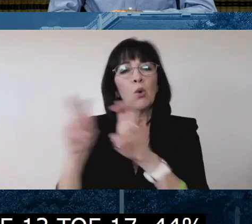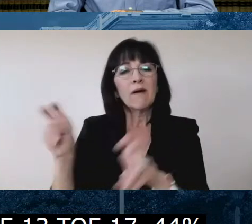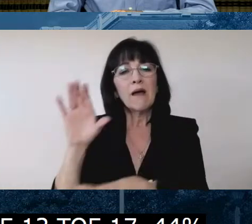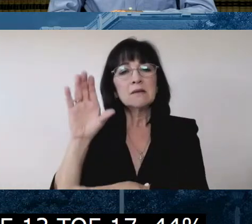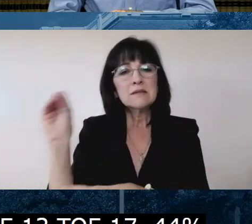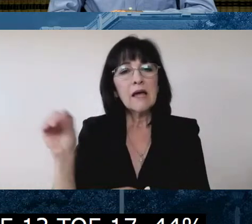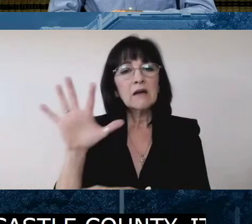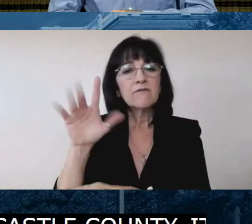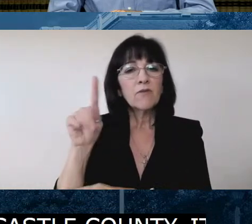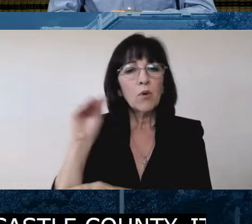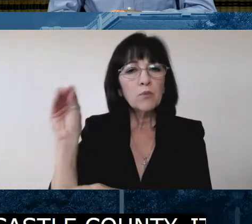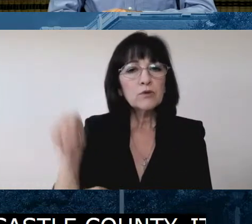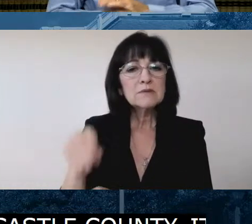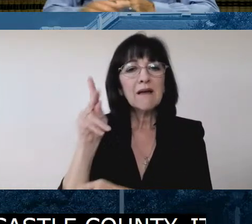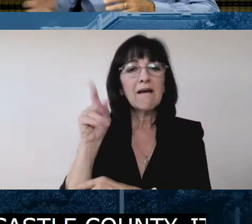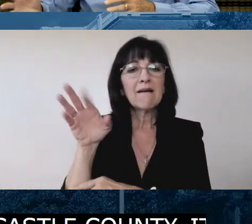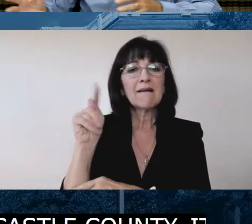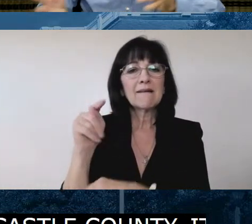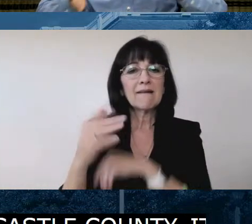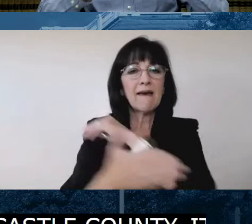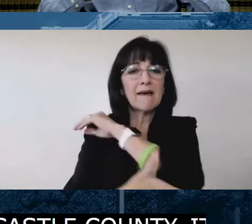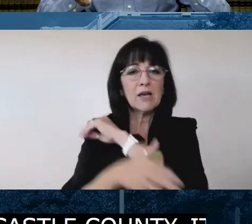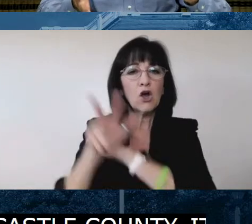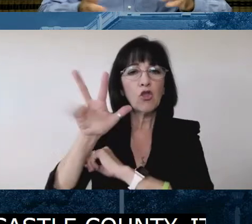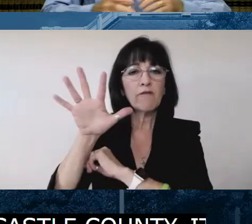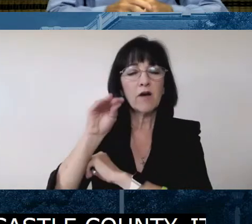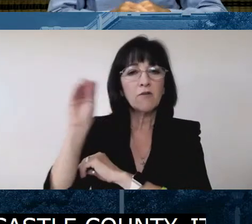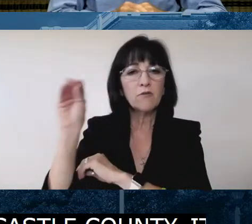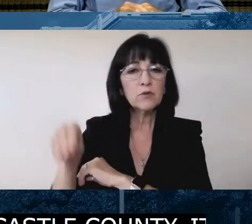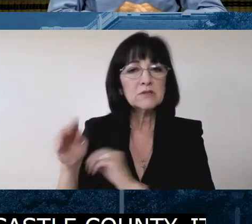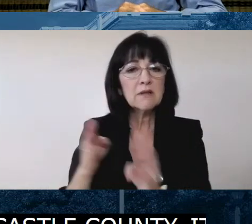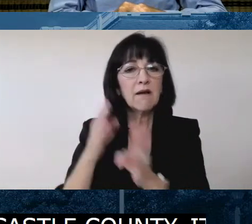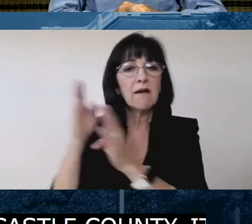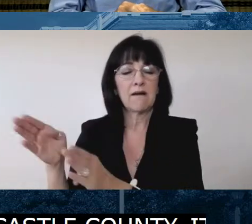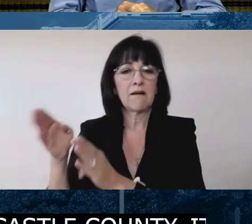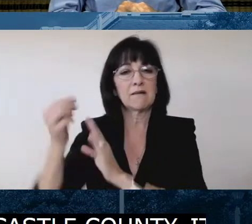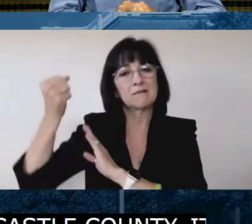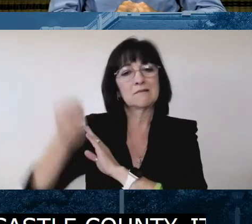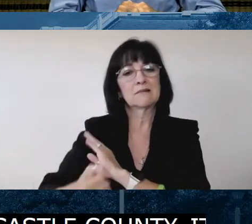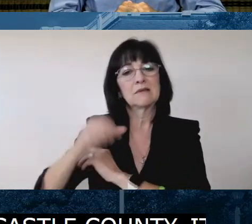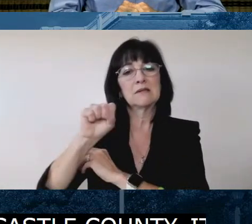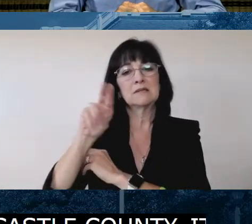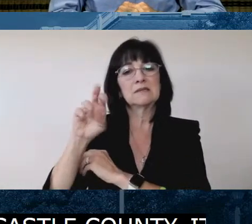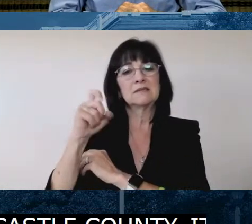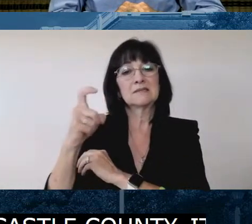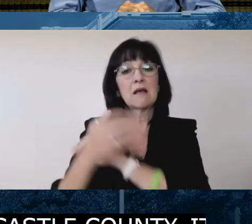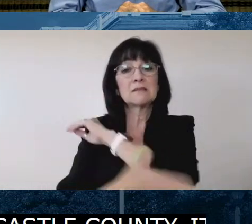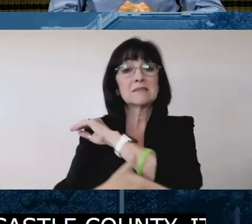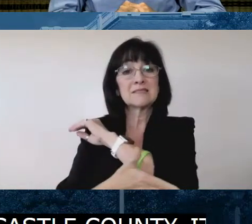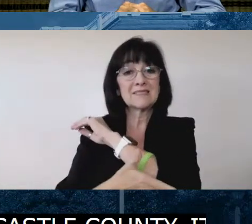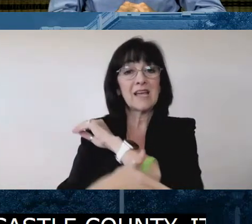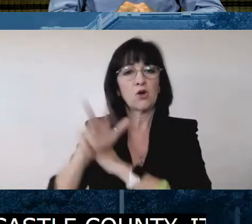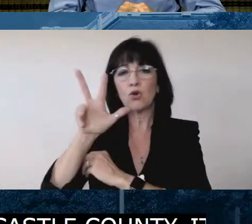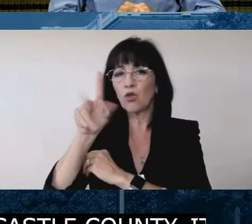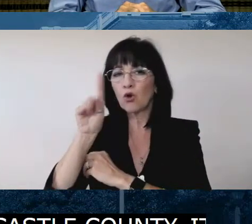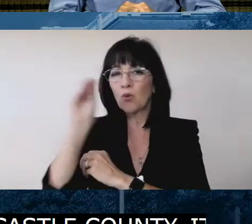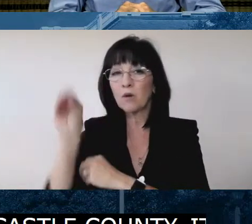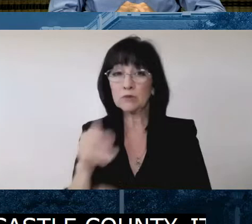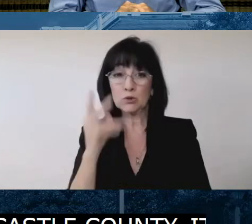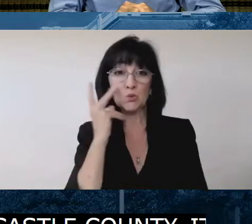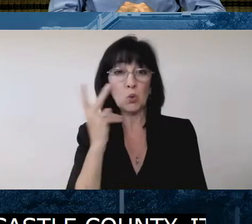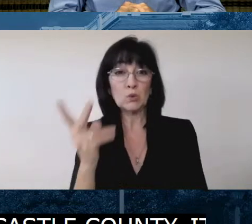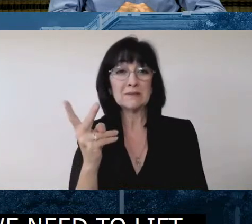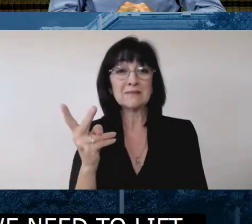and 32% in Sussex County. So we need to lift up those vaccination rates in the lower part of our state, continue